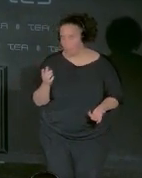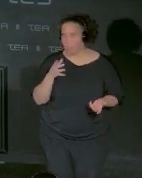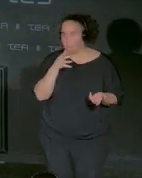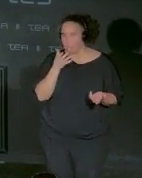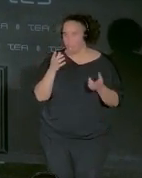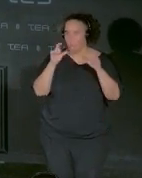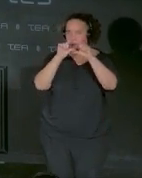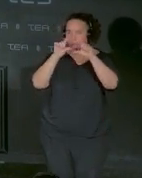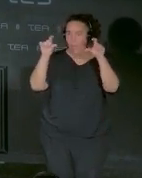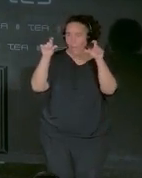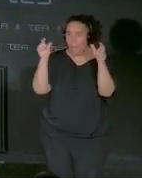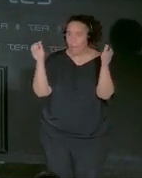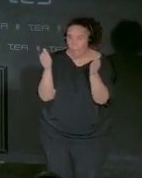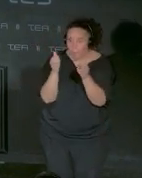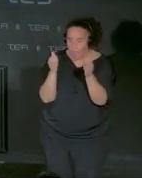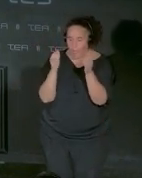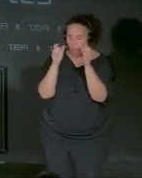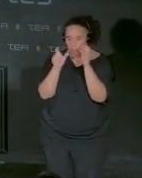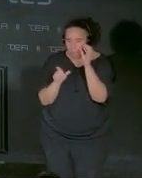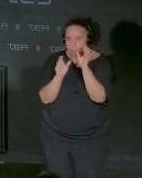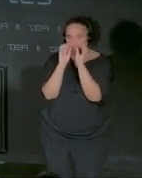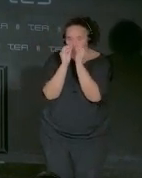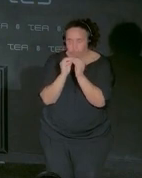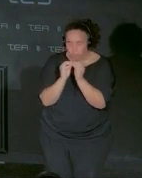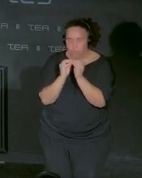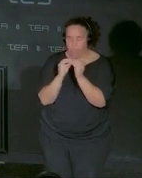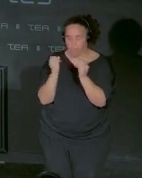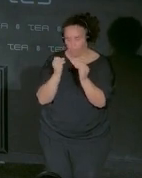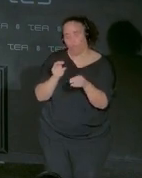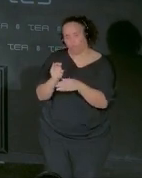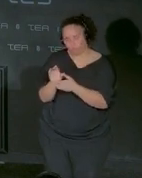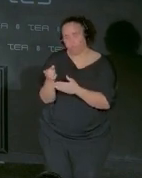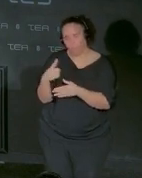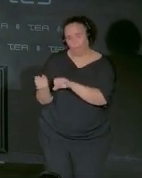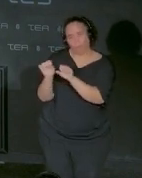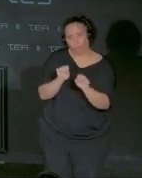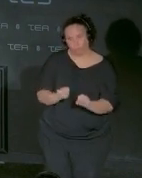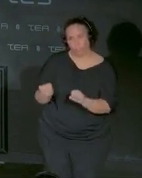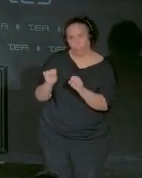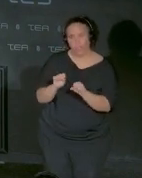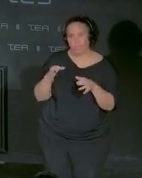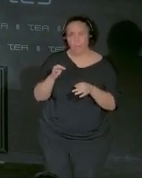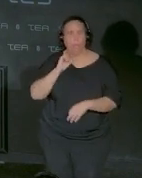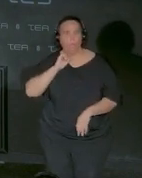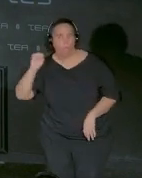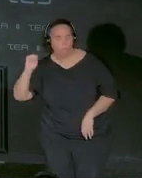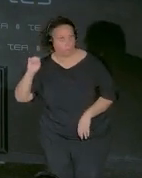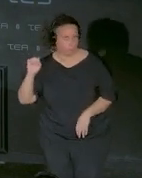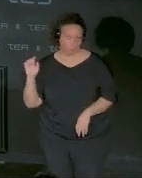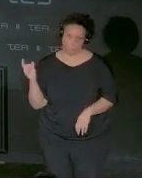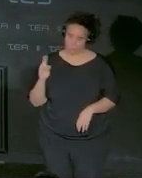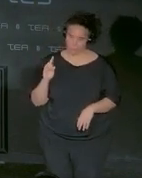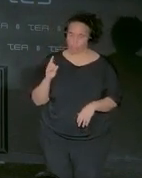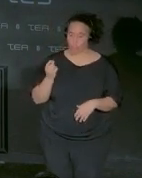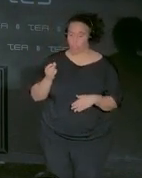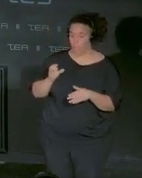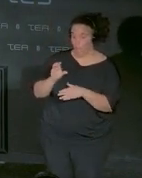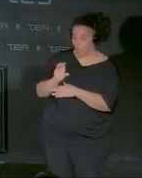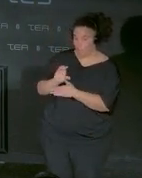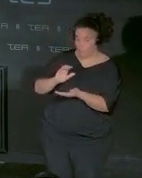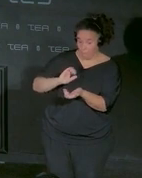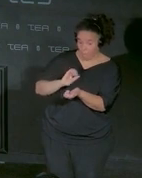conditional loan where people get money, and if they don't succeed, if they fail, they don't have to pay anything back. So that's really de-risking the whole thing. If